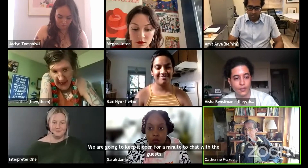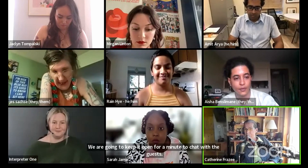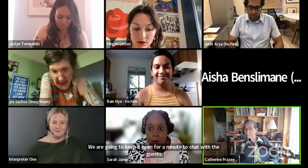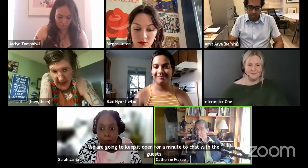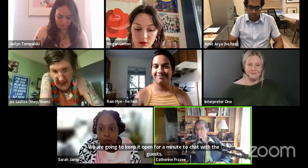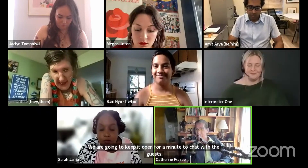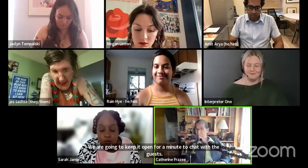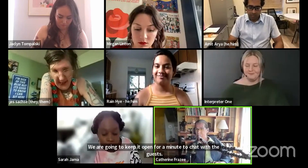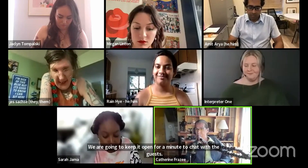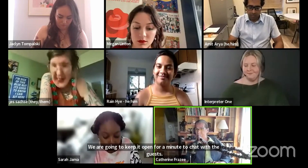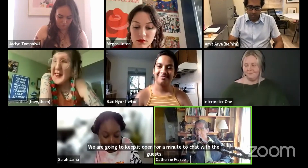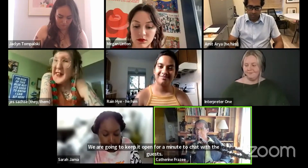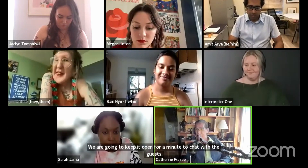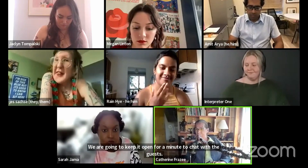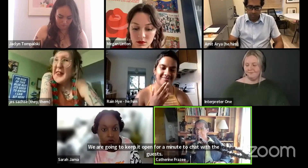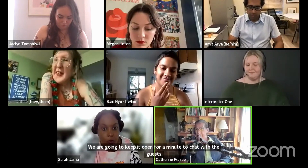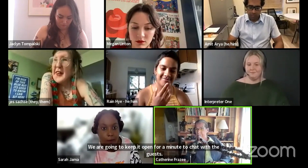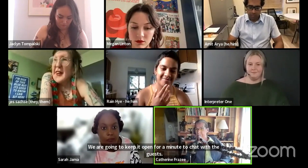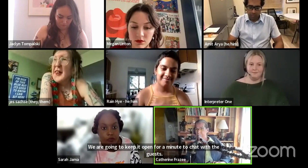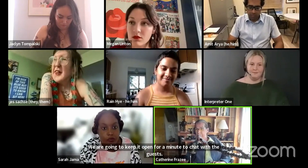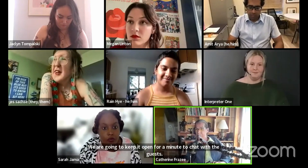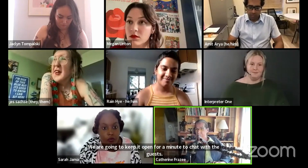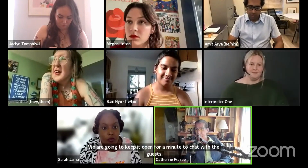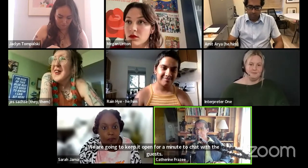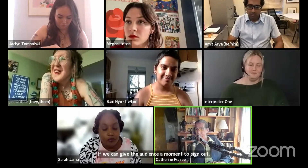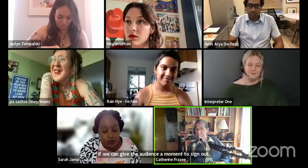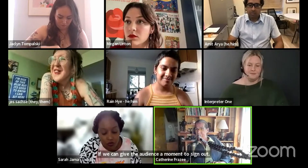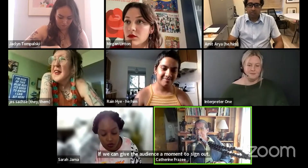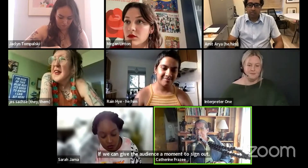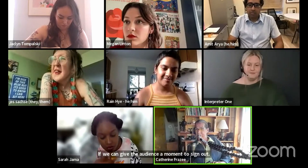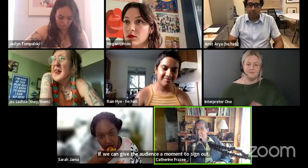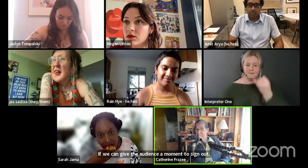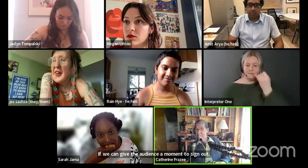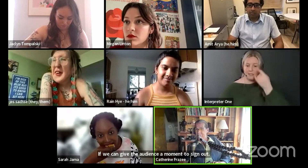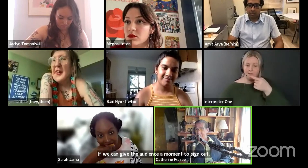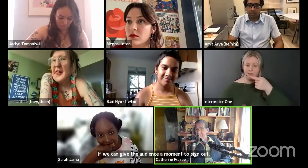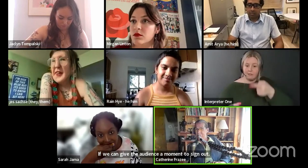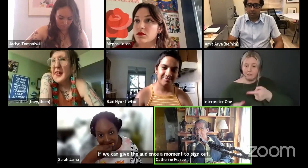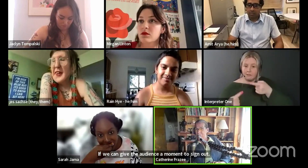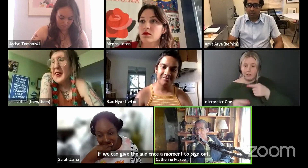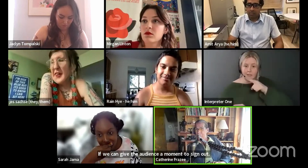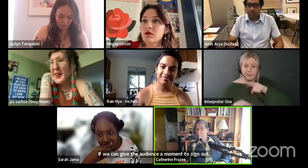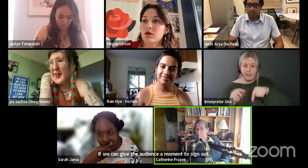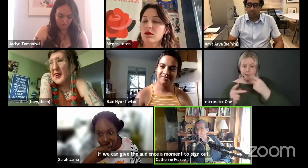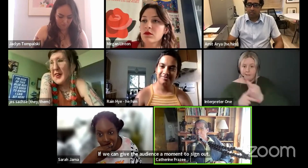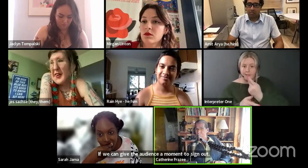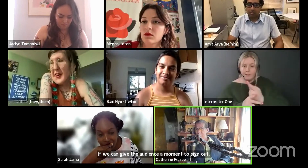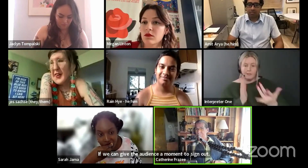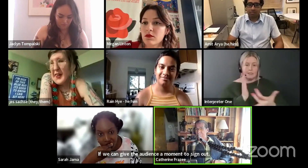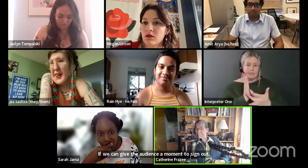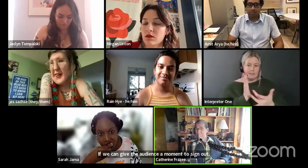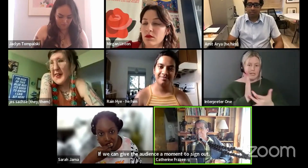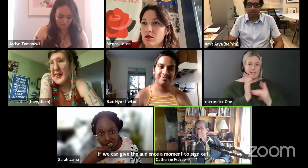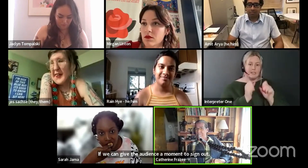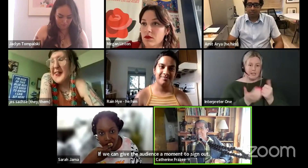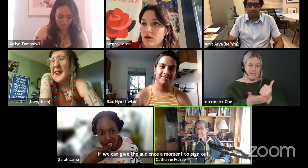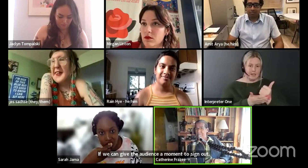And if any of you are having trouble, we have help at the tech end to escort